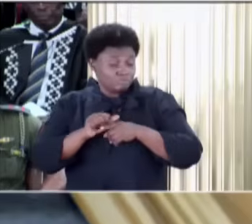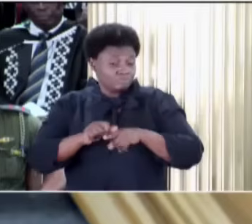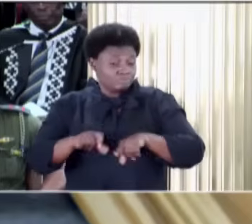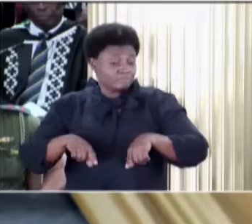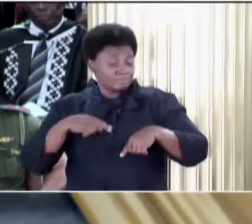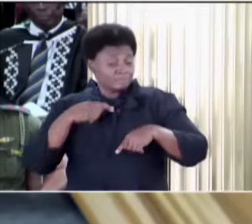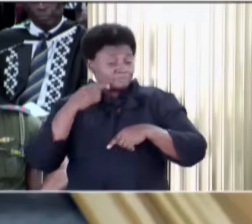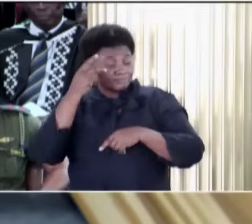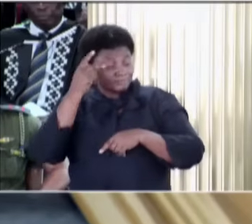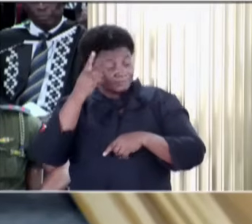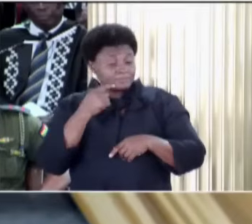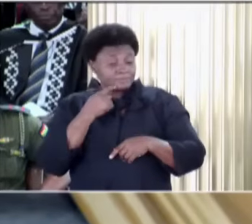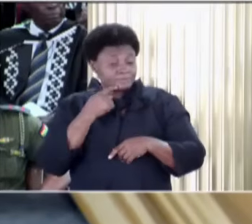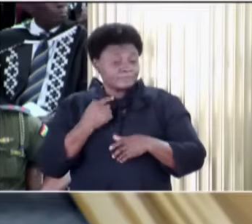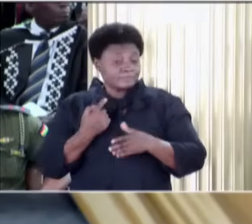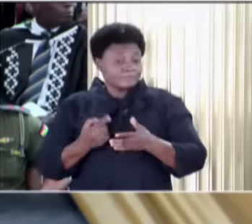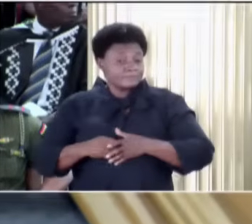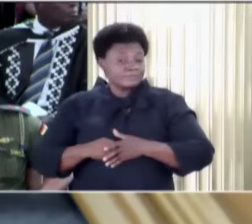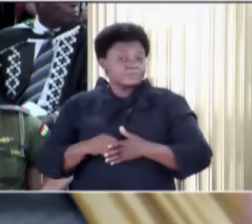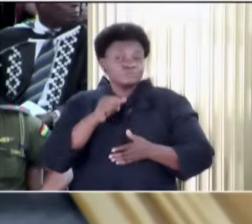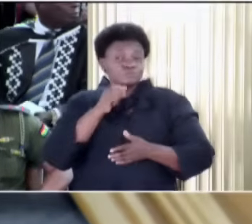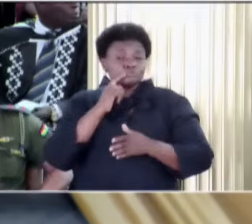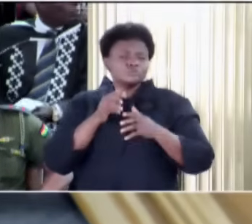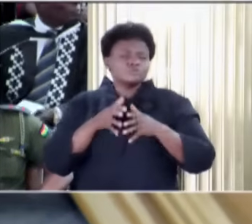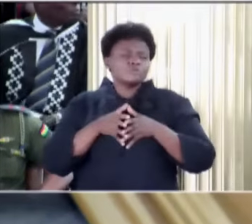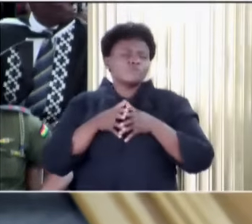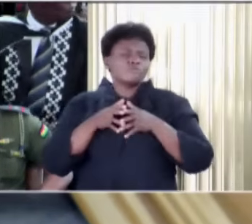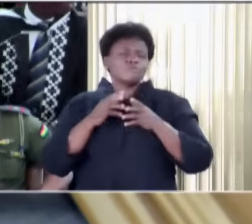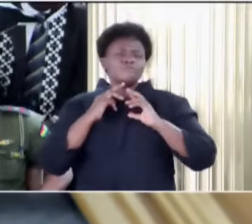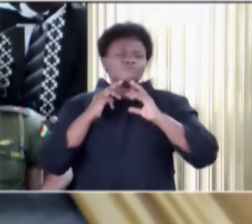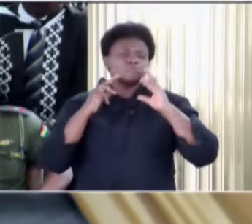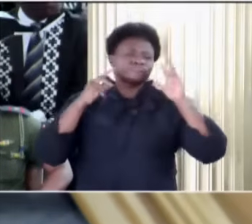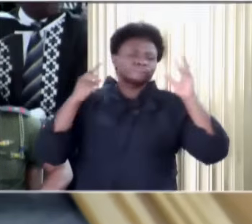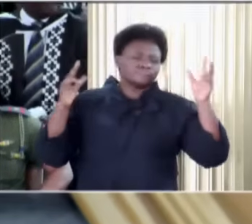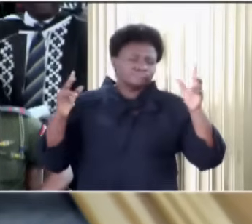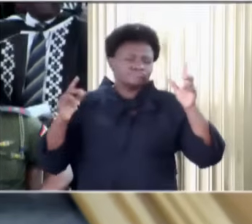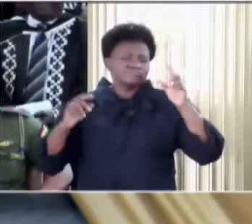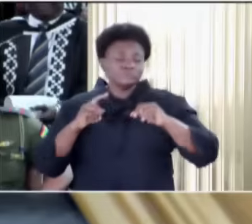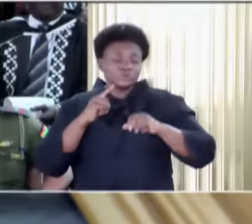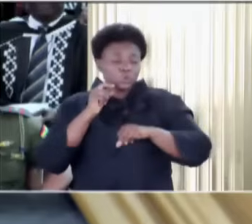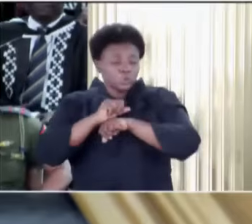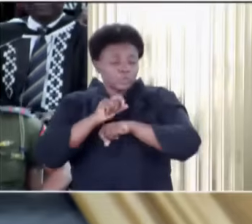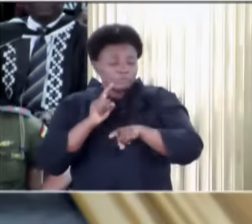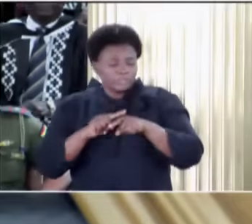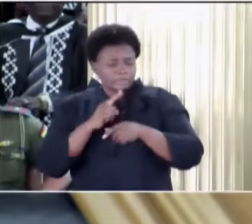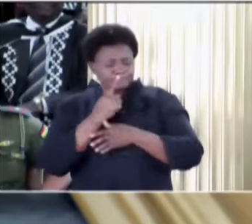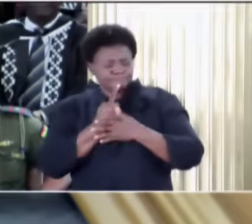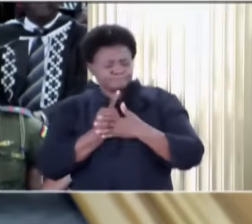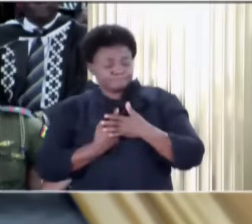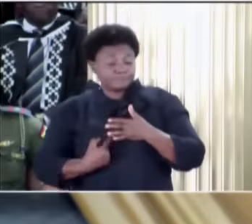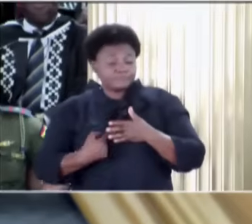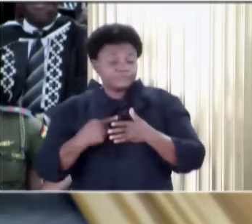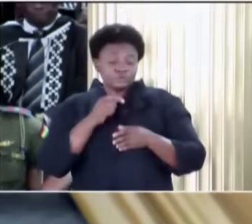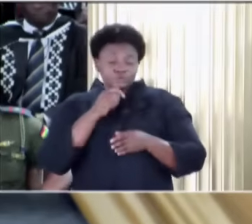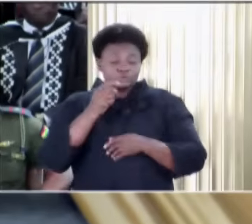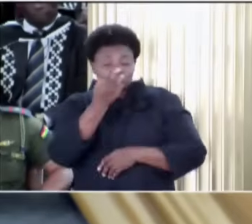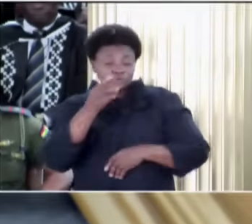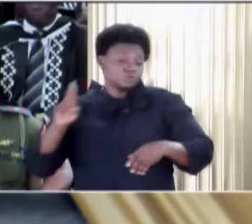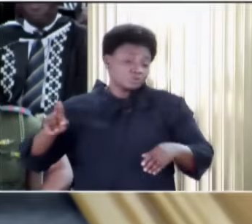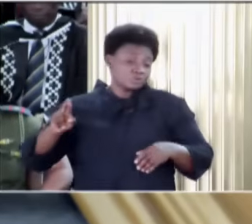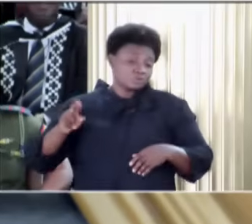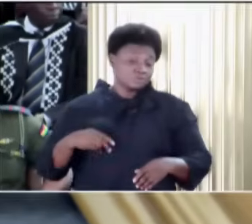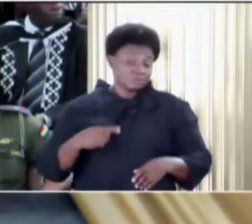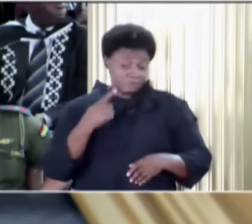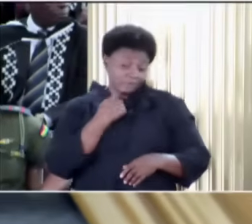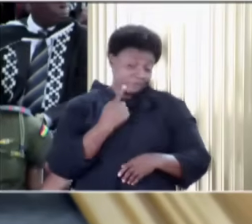Now, not in a bad way, not in a loud kind of dangerous kind of way, not in a rebellious, I'll show you who I